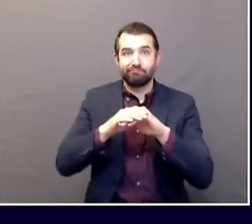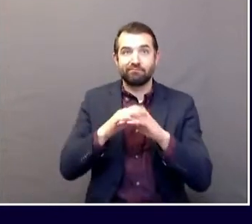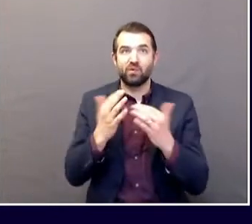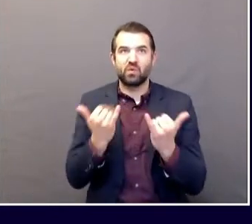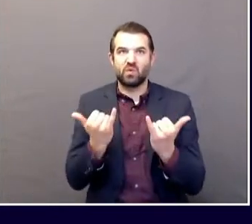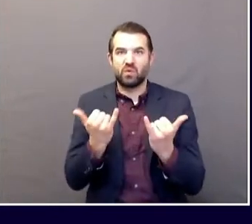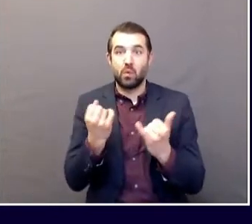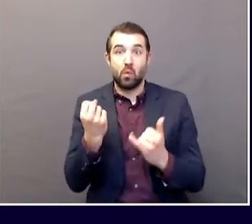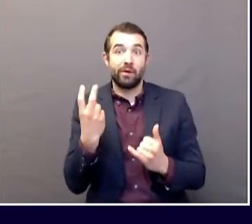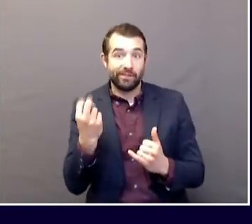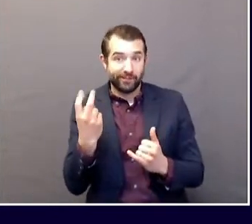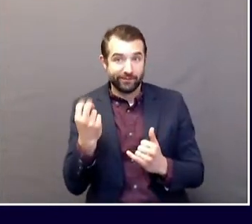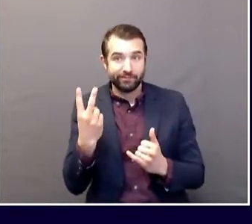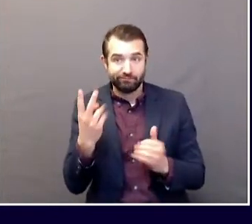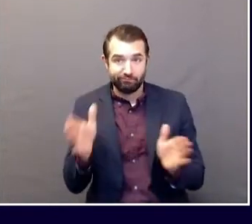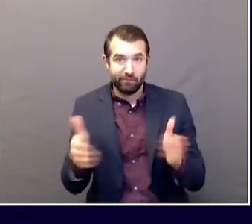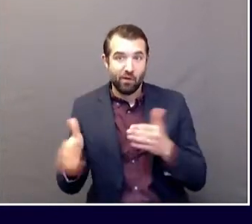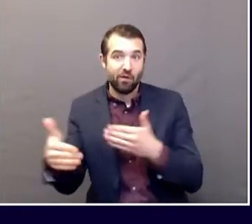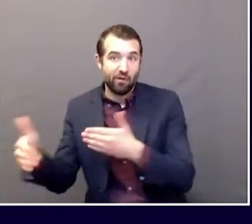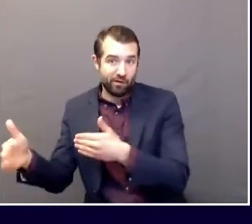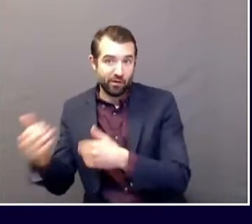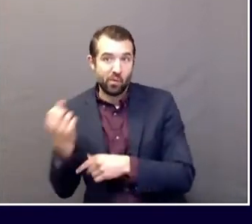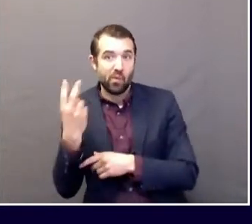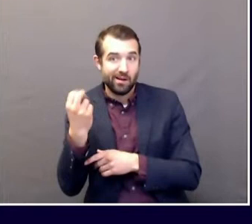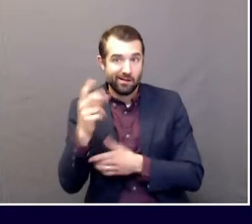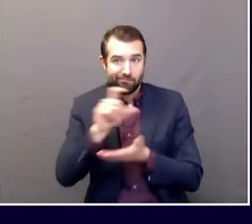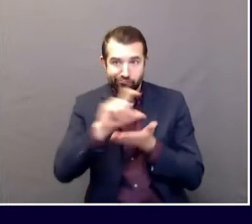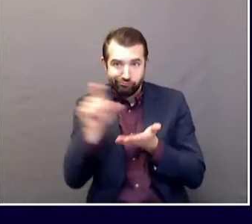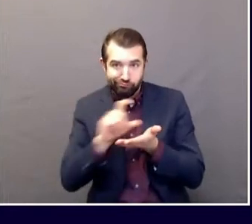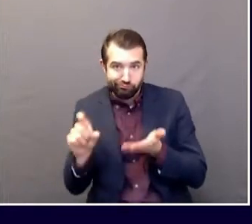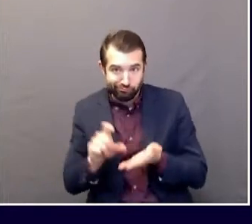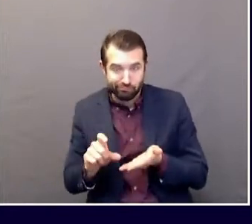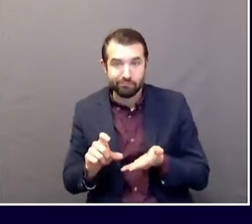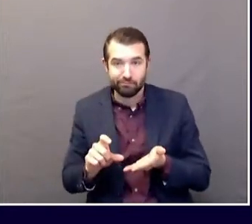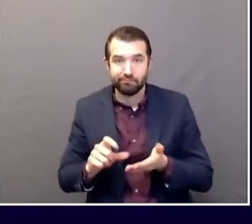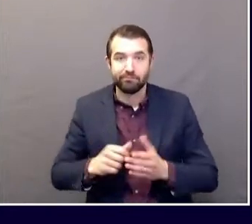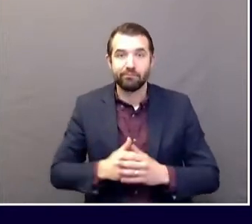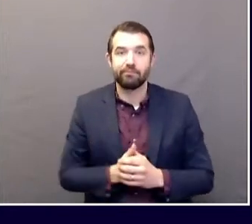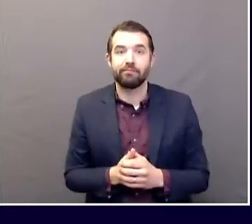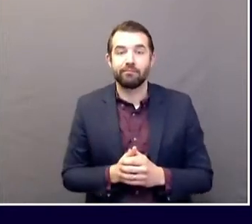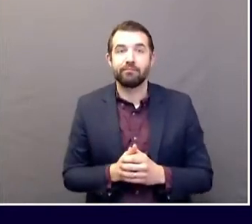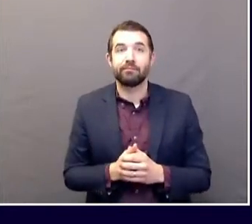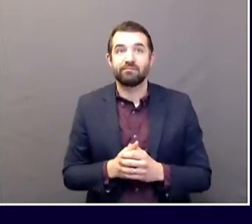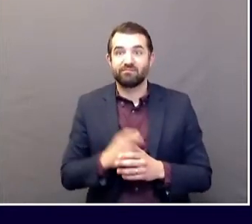So that's why, as a numerical matter, it looks like we're actually getting